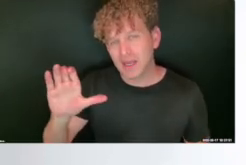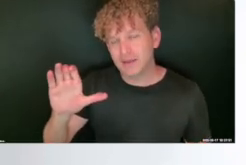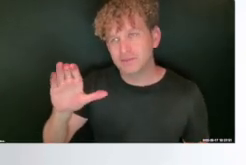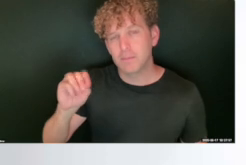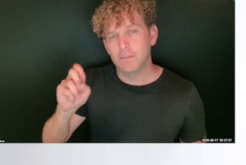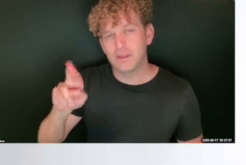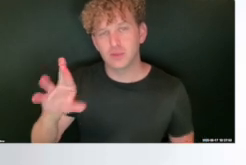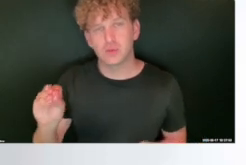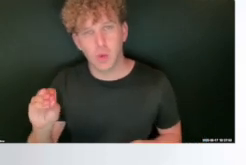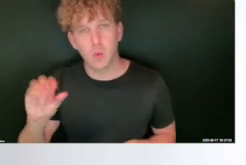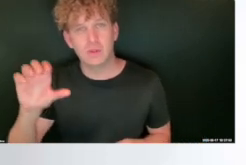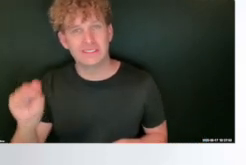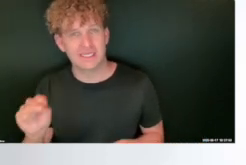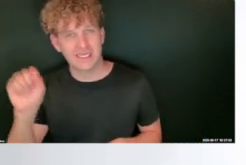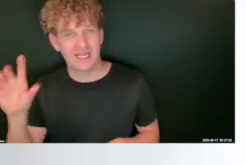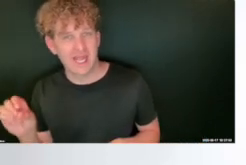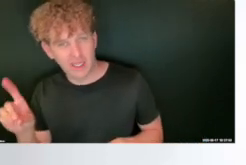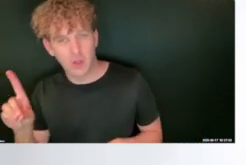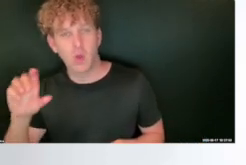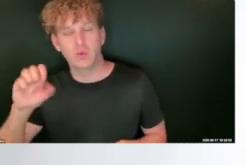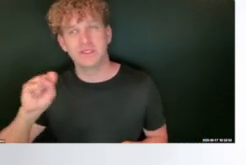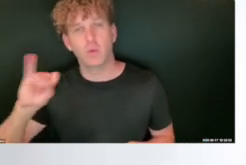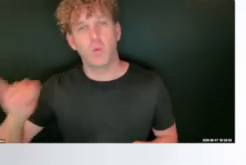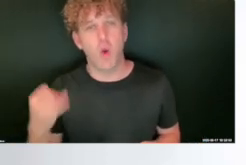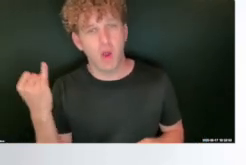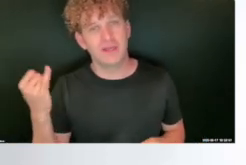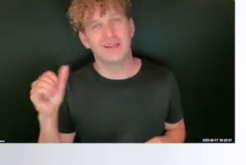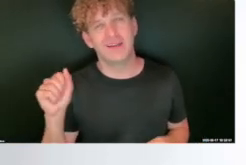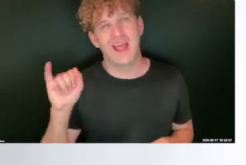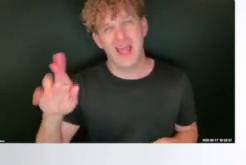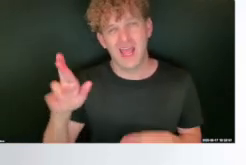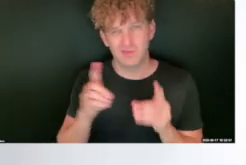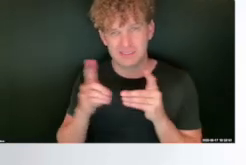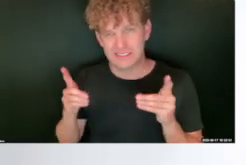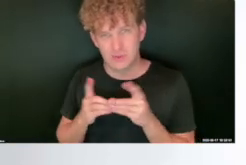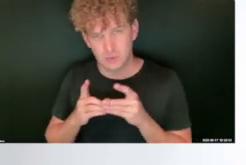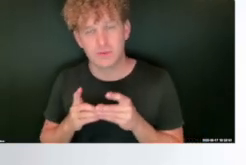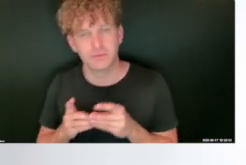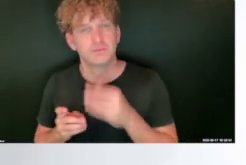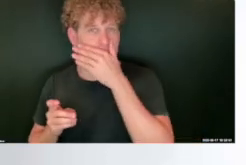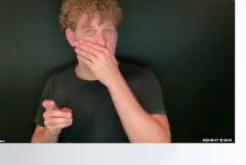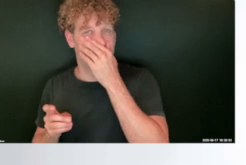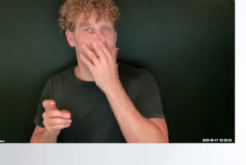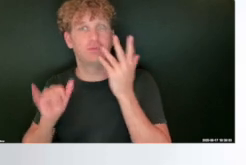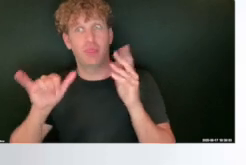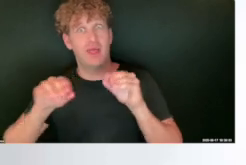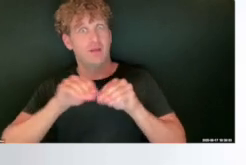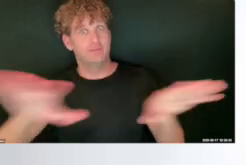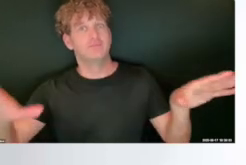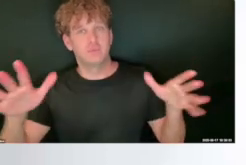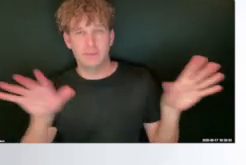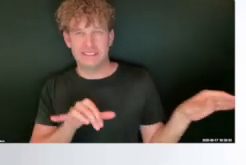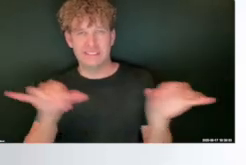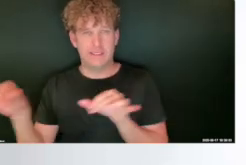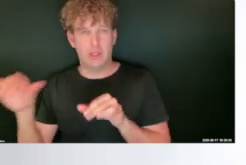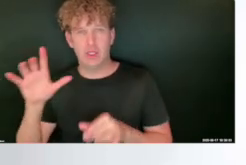and discussion of ZAP policies and implementation with stakeholders. Staff will continue holding work groups to discuss ZAP implementation within